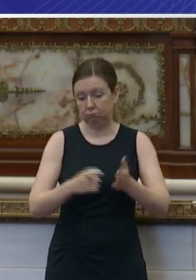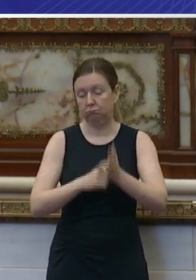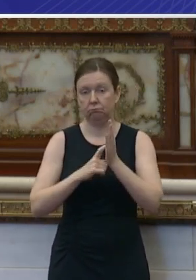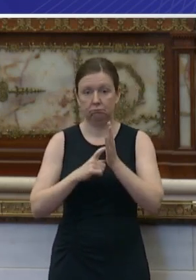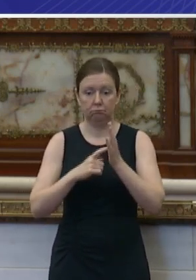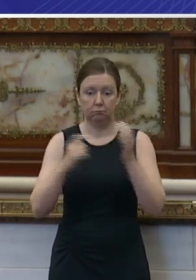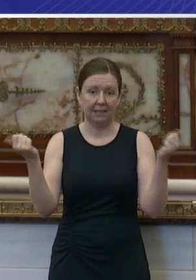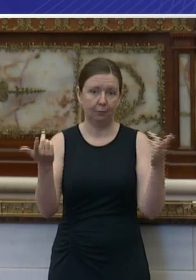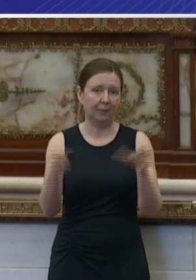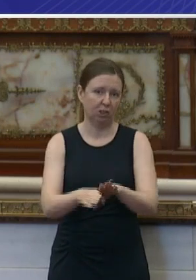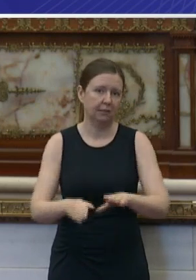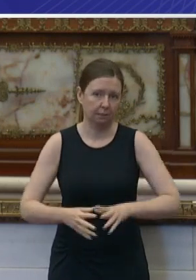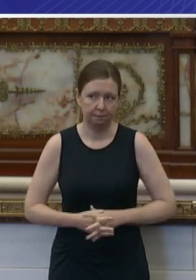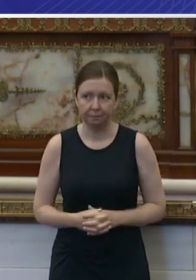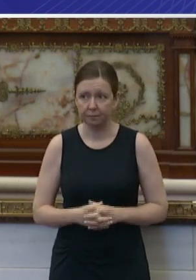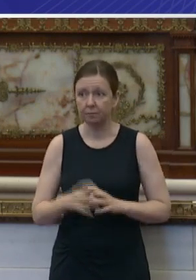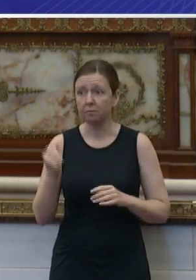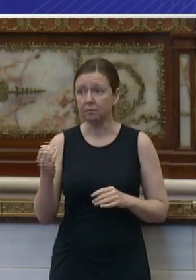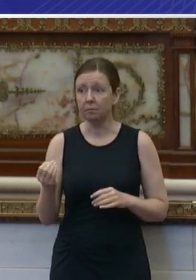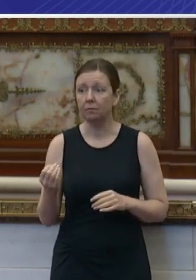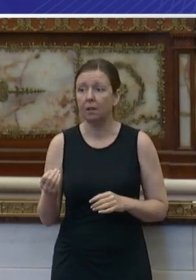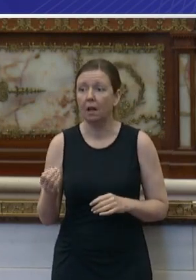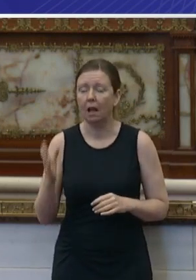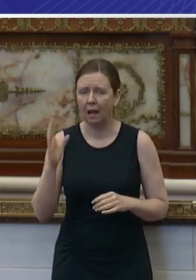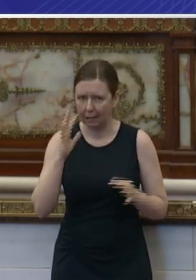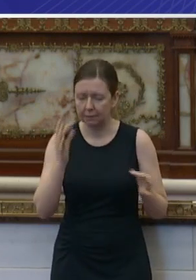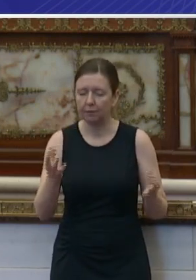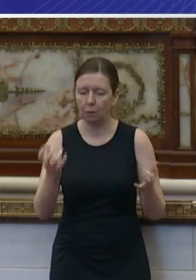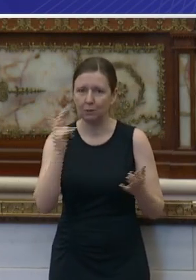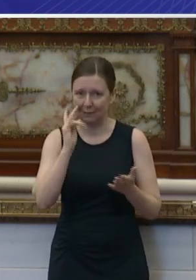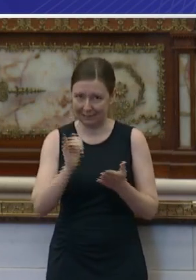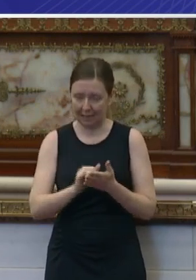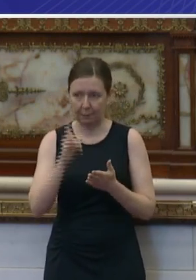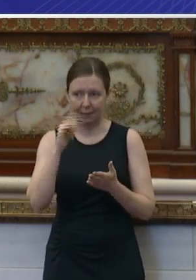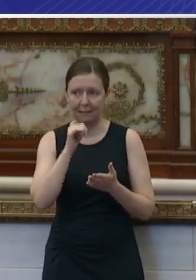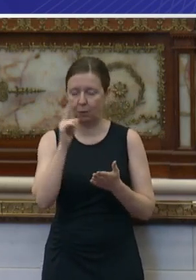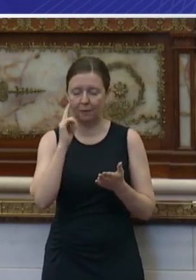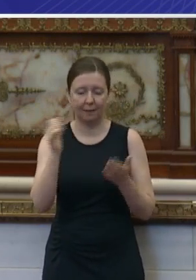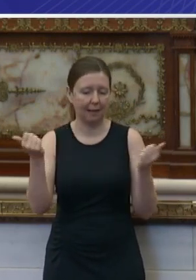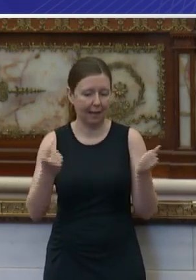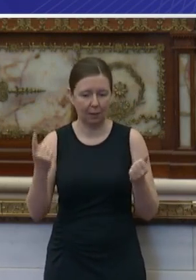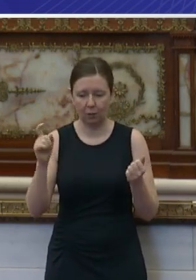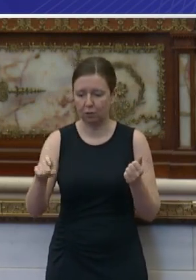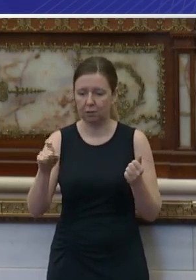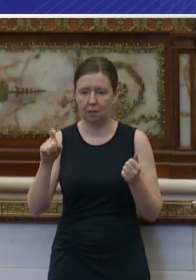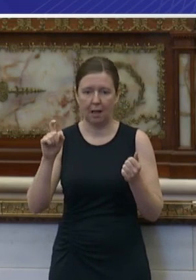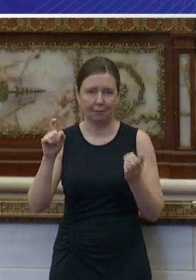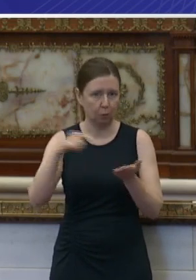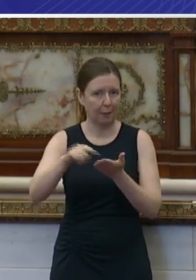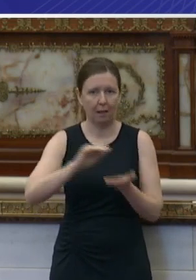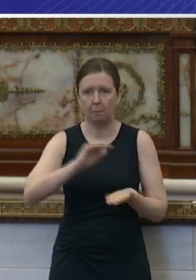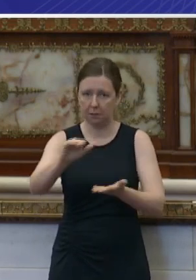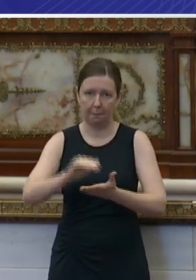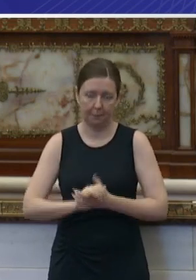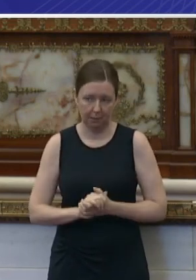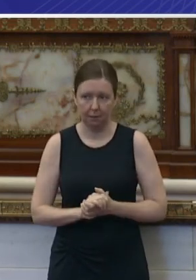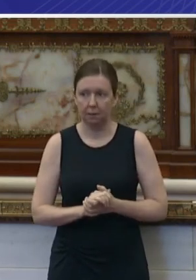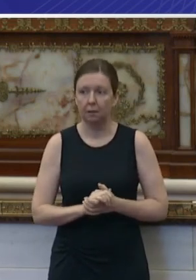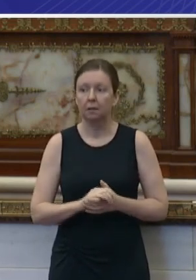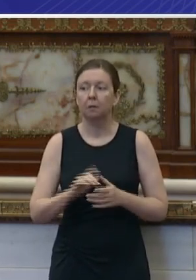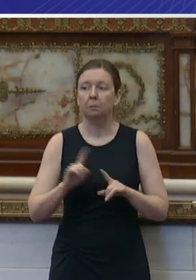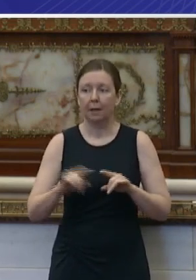mandating that everybody shut down. And so I would definitely like to see that, because I don't think that anybody should have to pay lump sum that much.